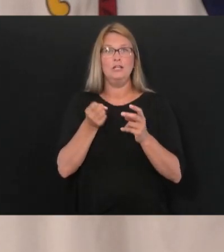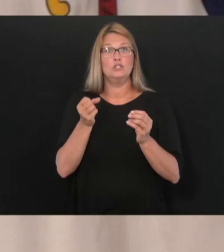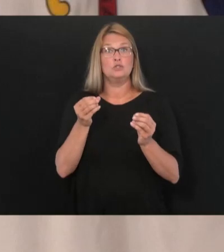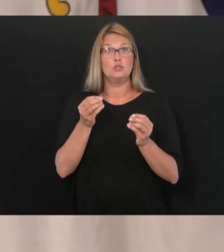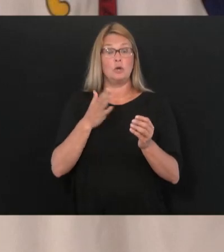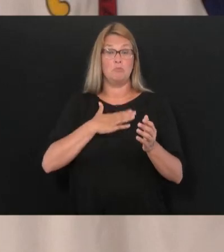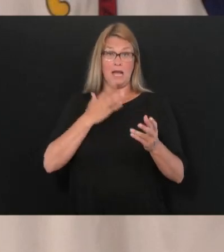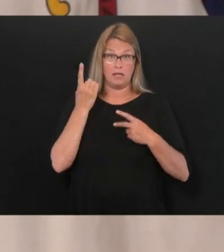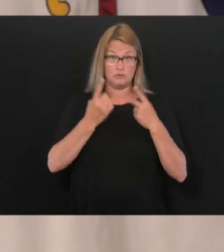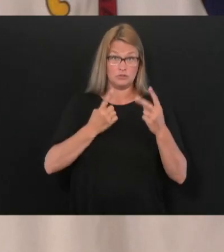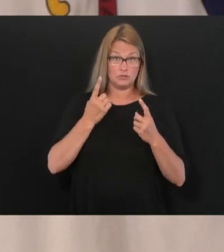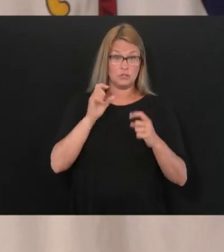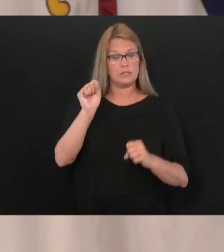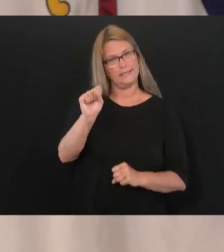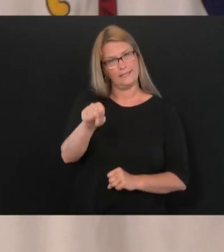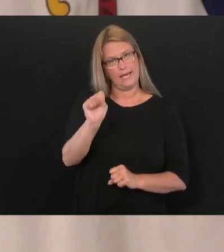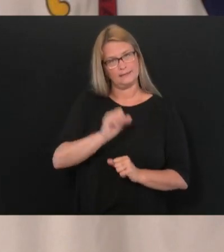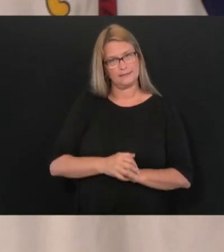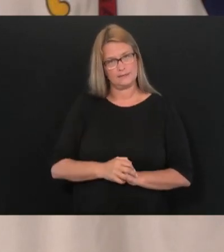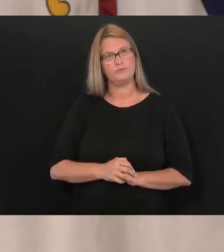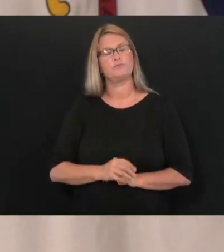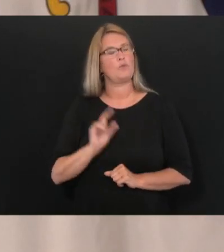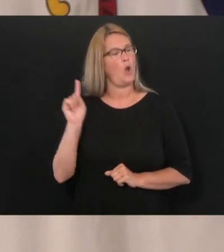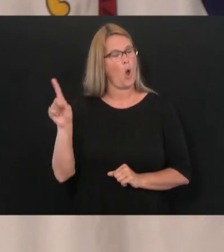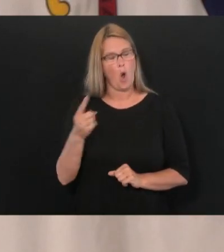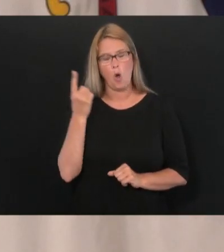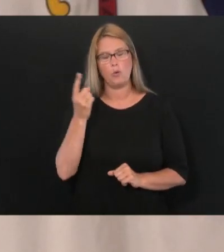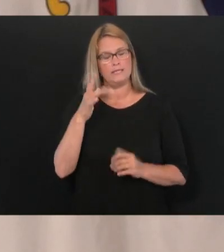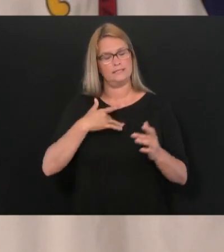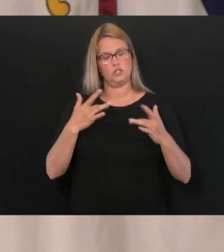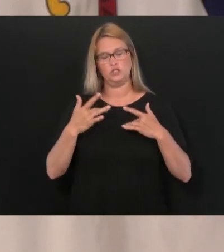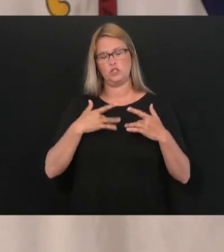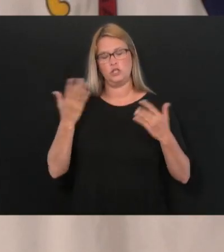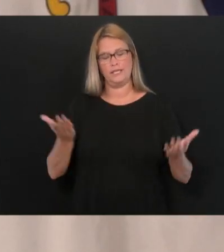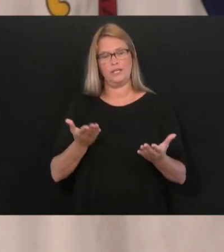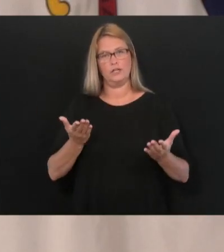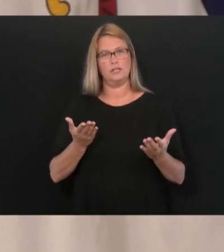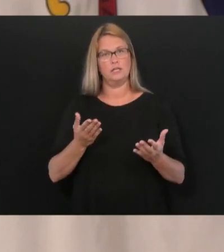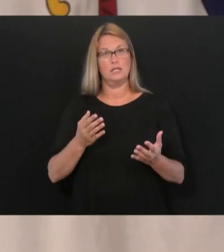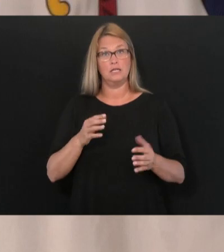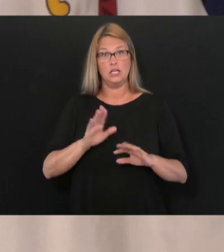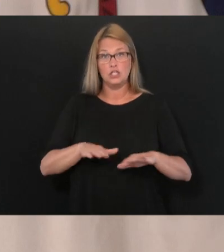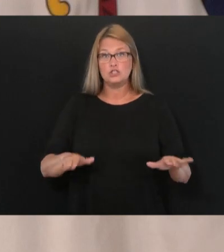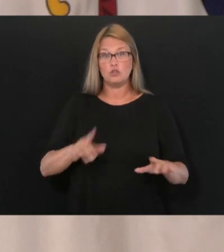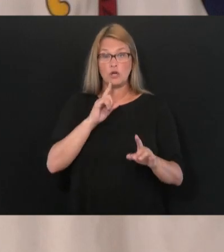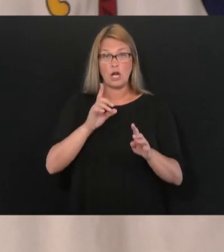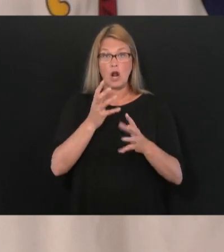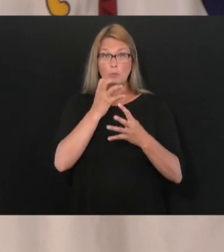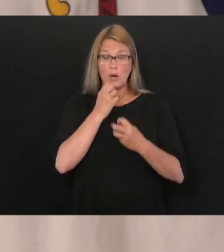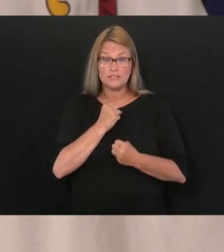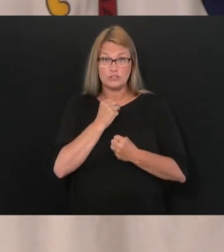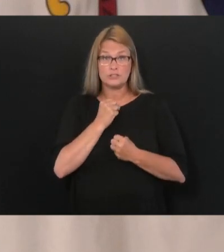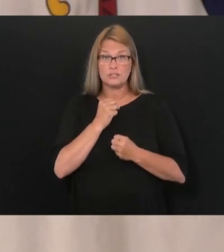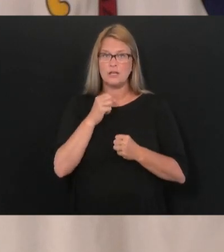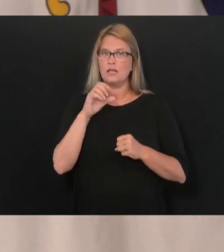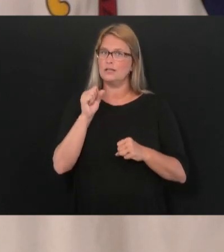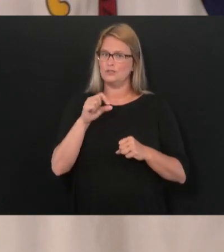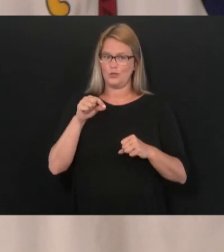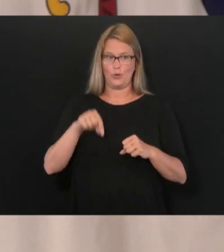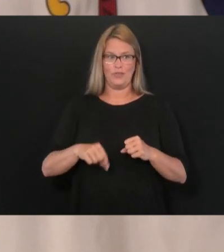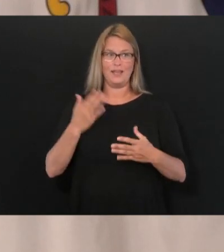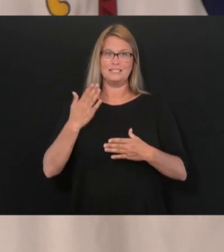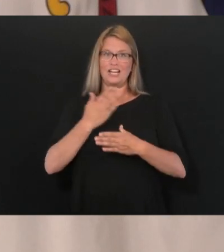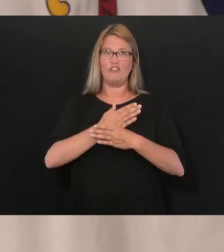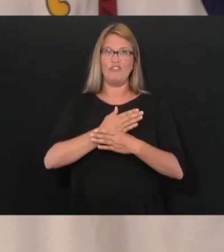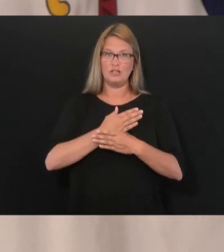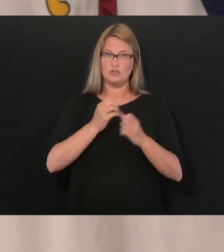concerned, you're dadgum right. That's all there is to it. Our kids are so precious, it's unbelievable. And this level of disruption